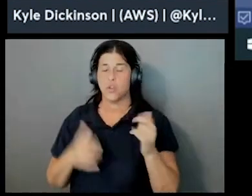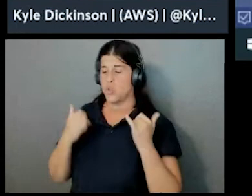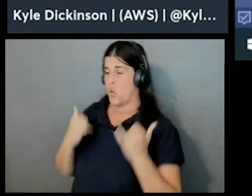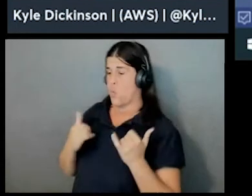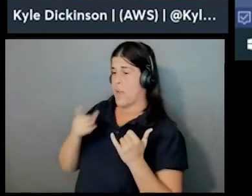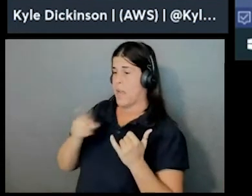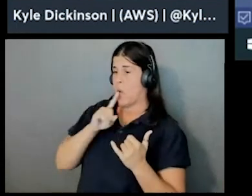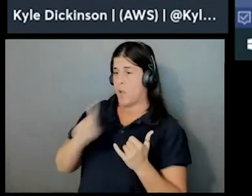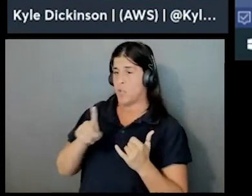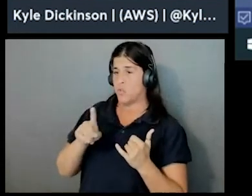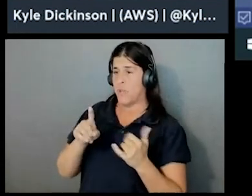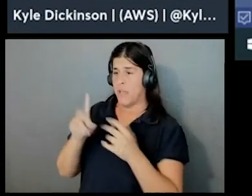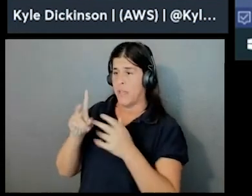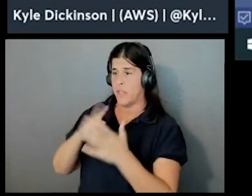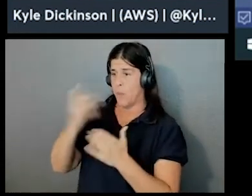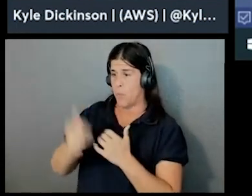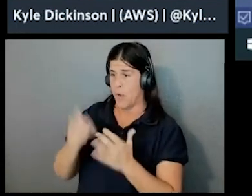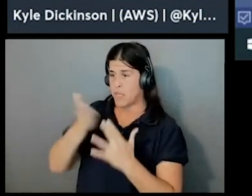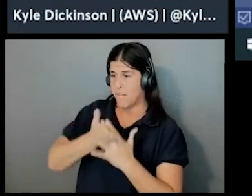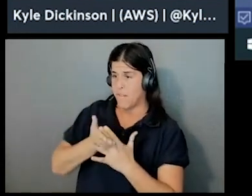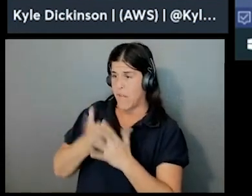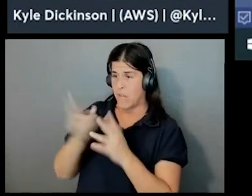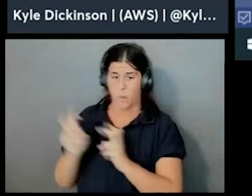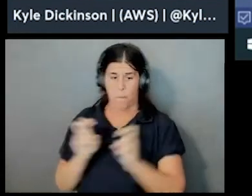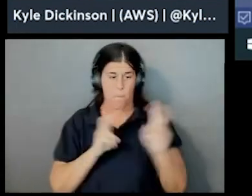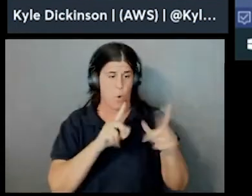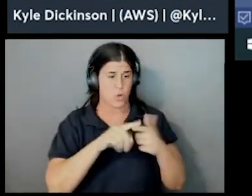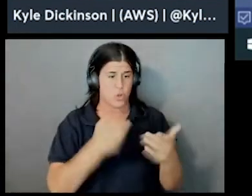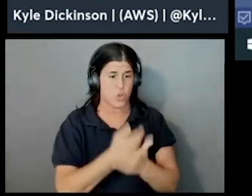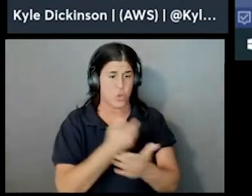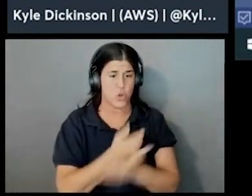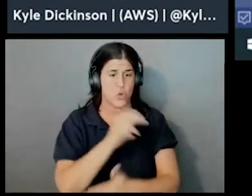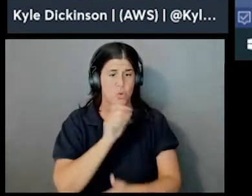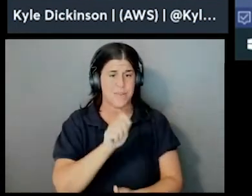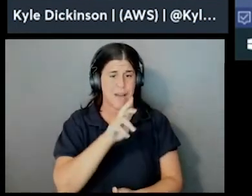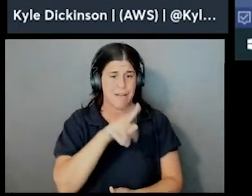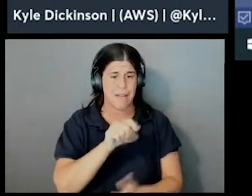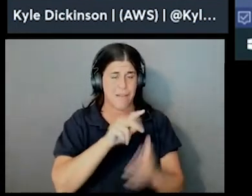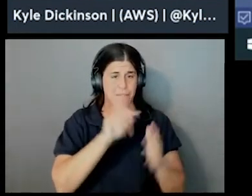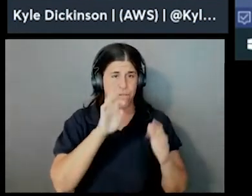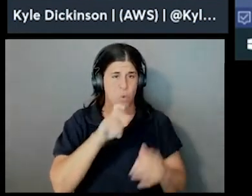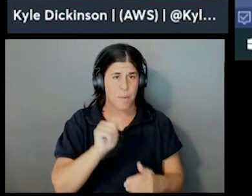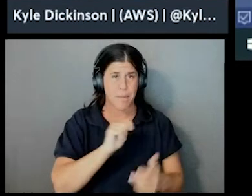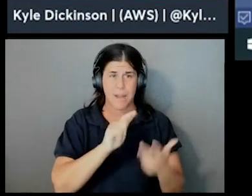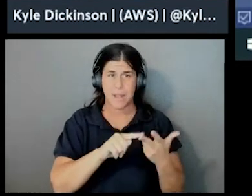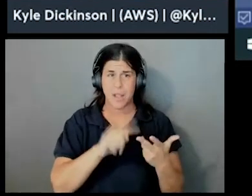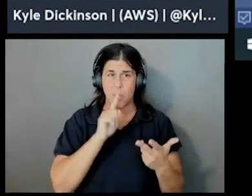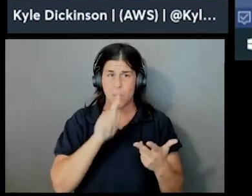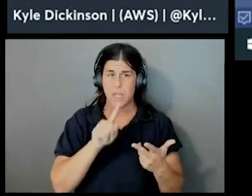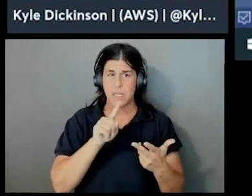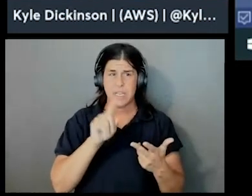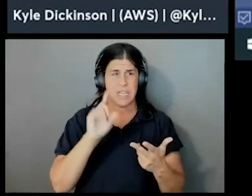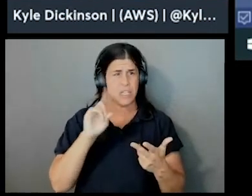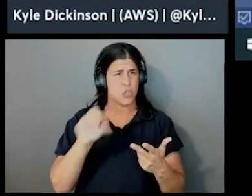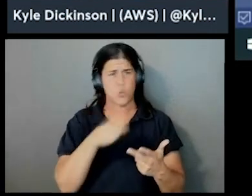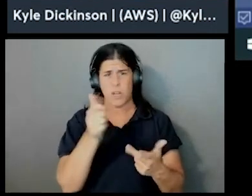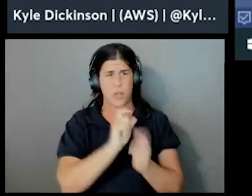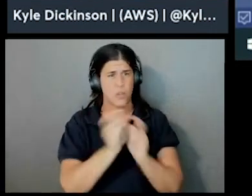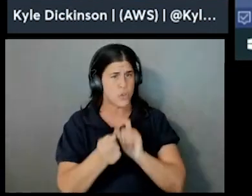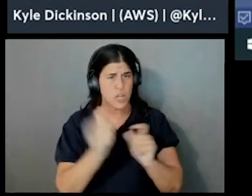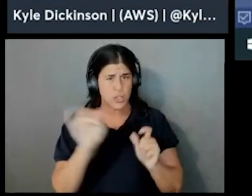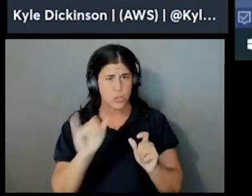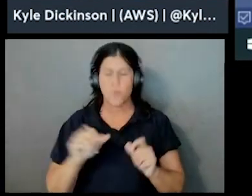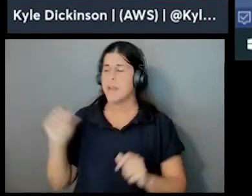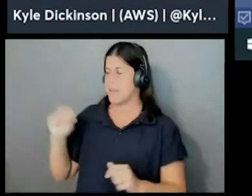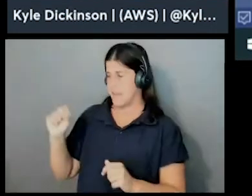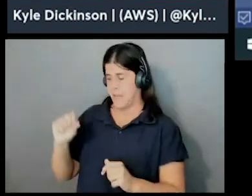the project files, it's porting them into the new .NET formats. Yes. Is it making any other changes at this point? Yes. So the